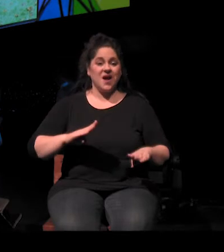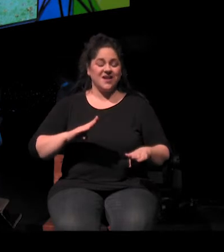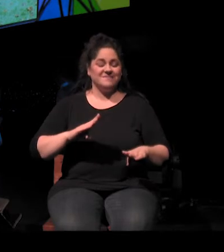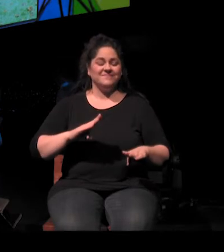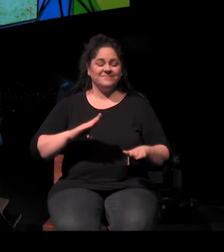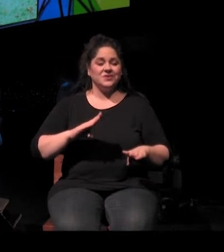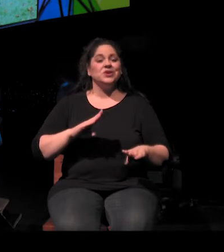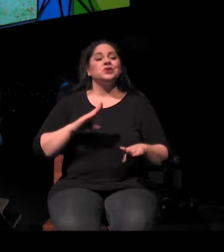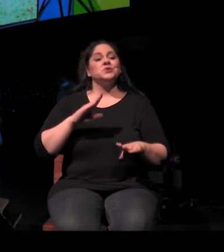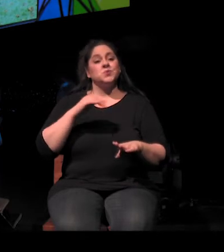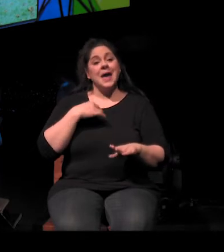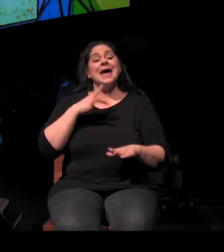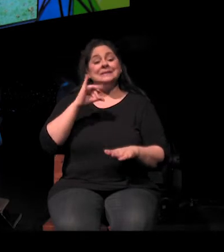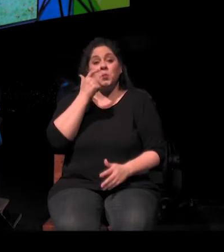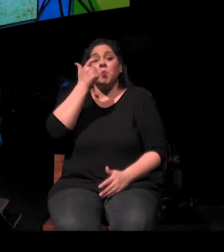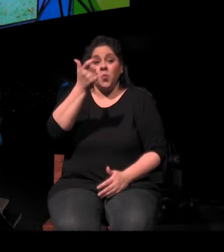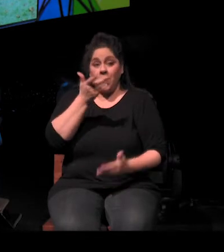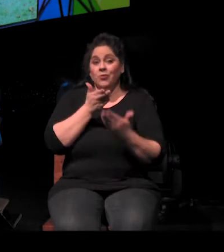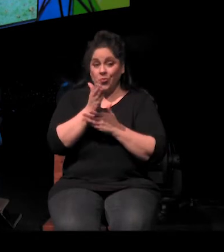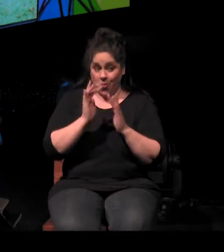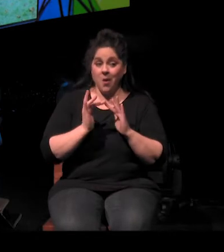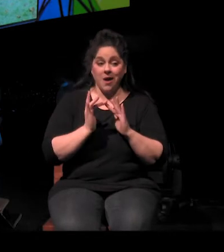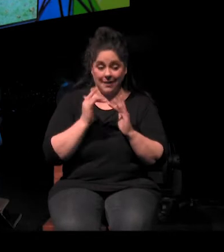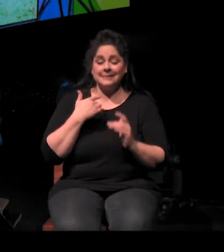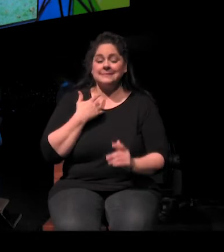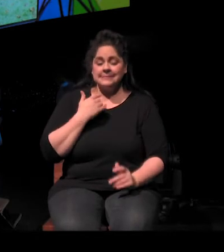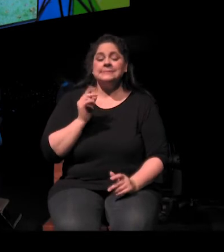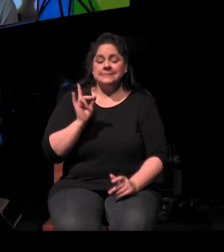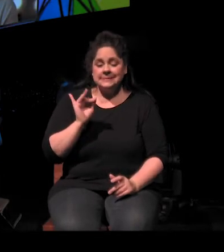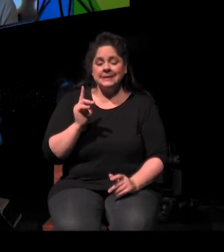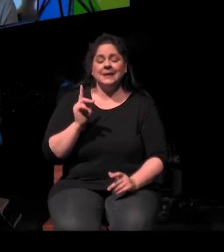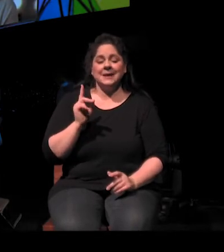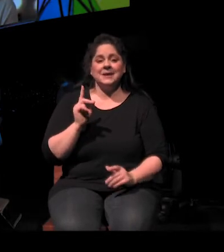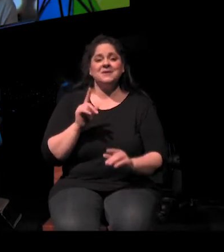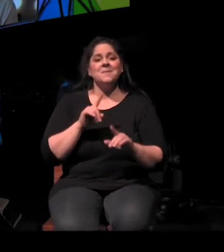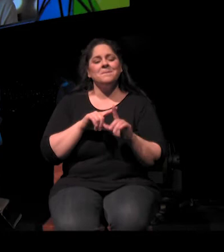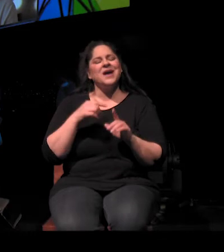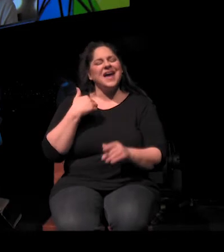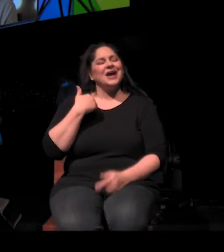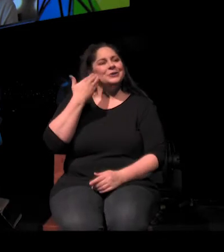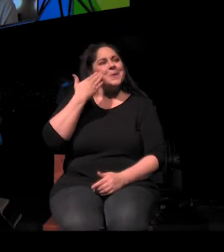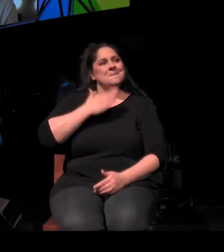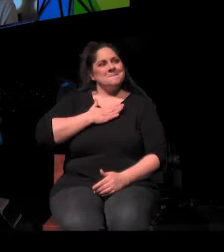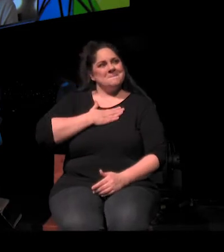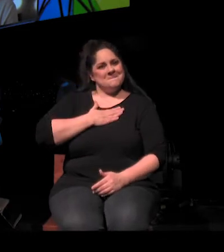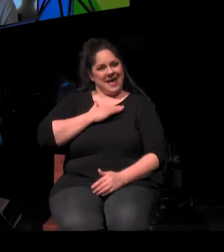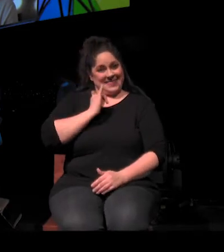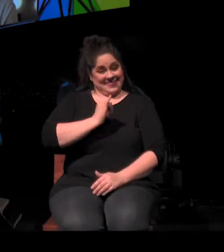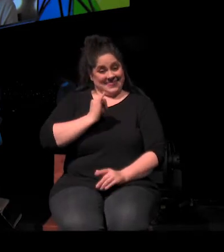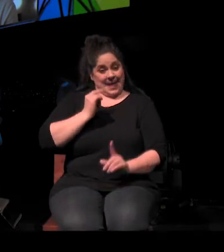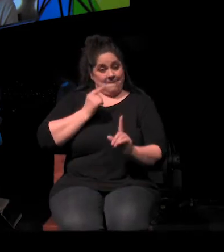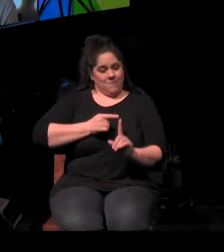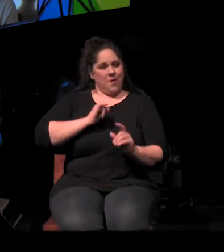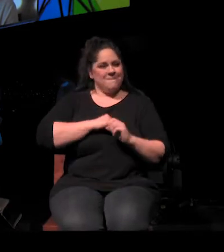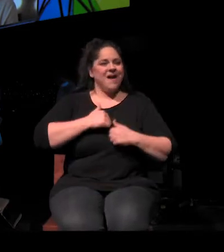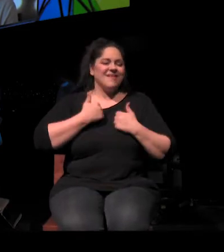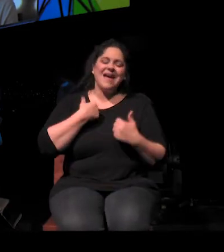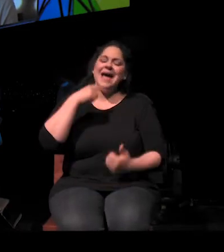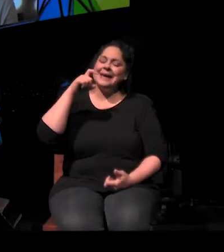Sundays, tune in on Sundays online. And that we knew that's what we needed, just to be rejuvenated to